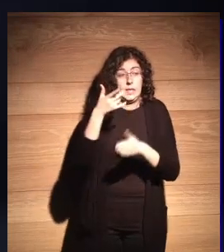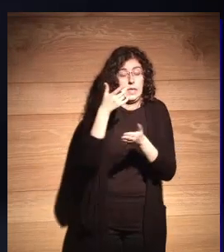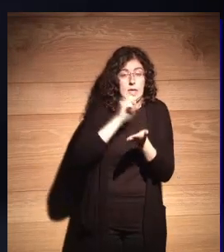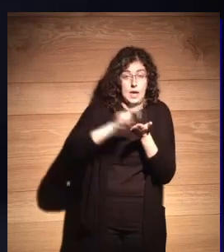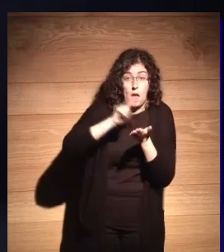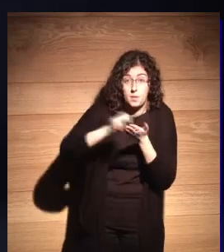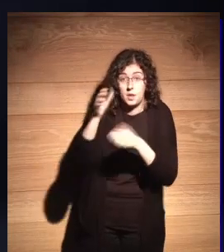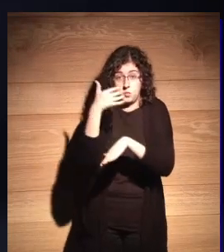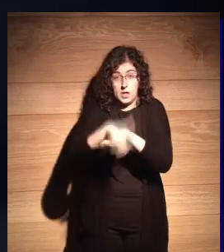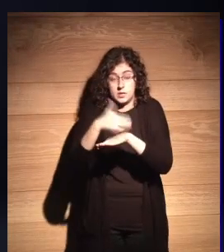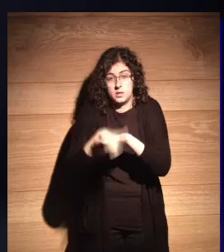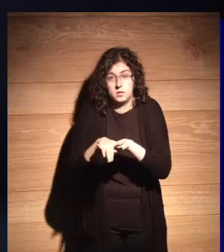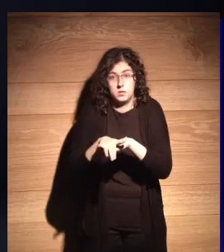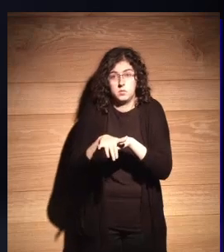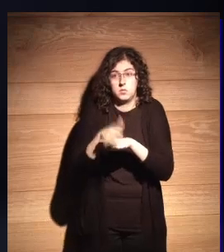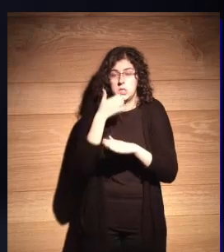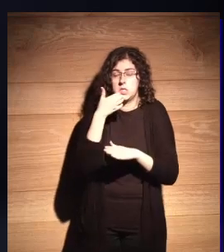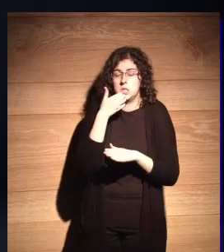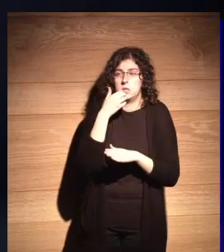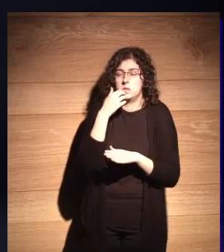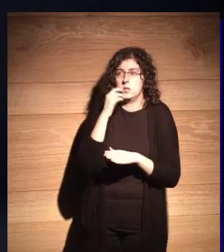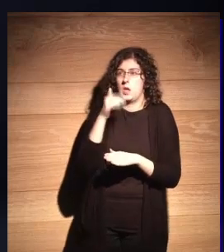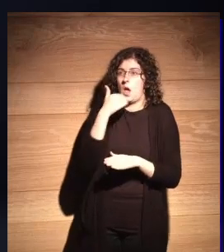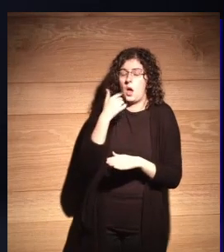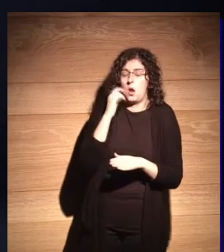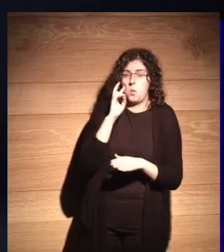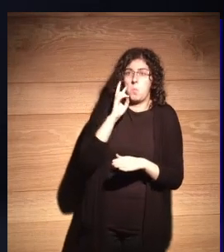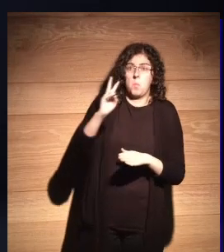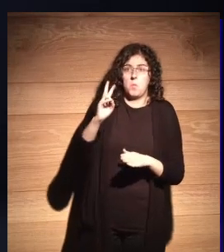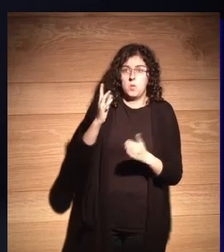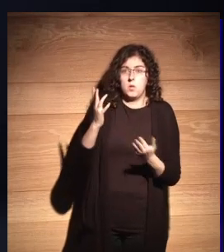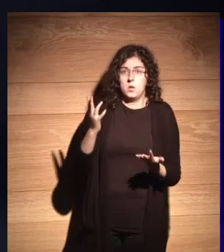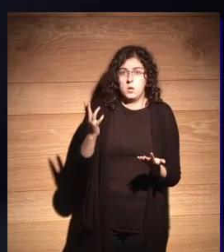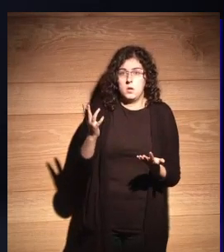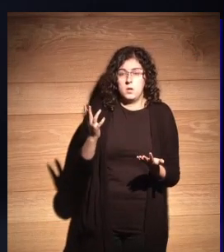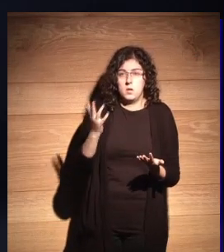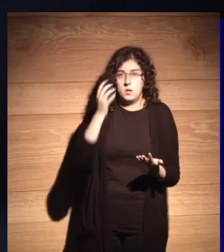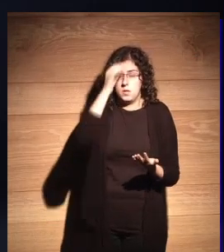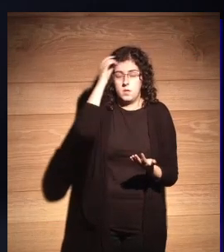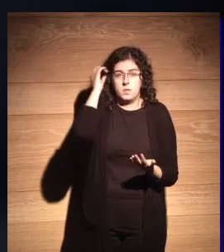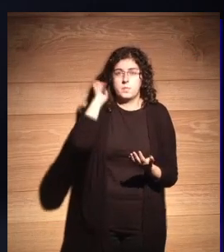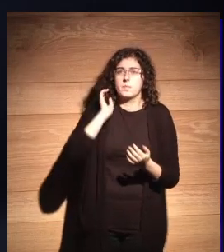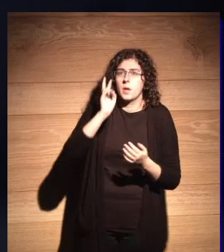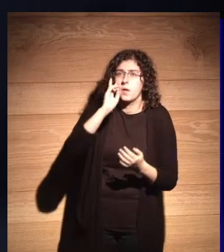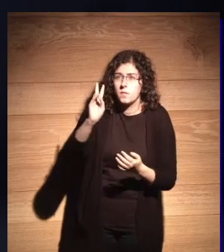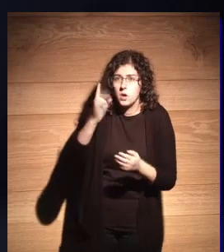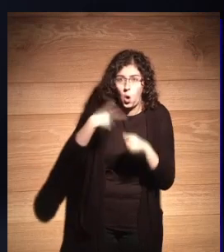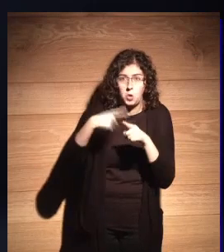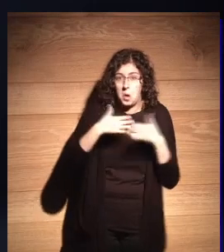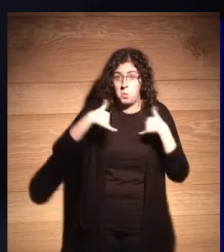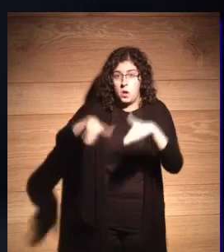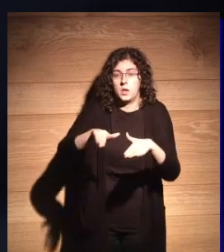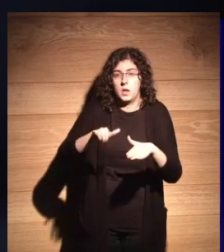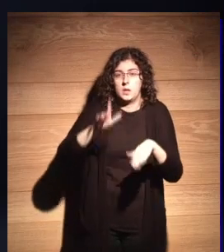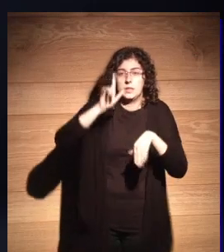whatever catches my eye, whatever I'm fascinated with, whatever, I'm not